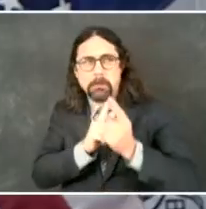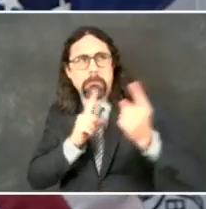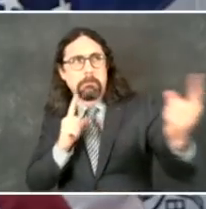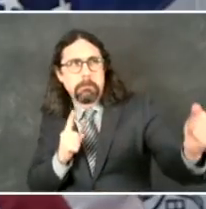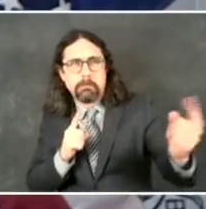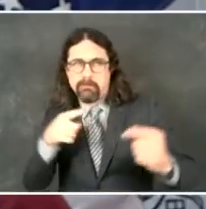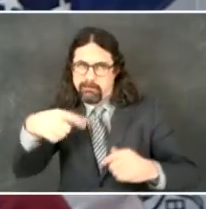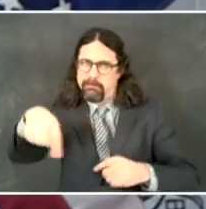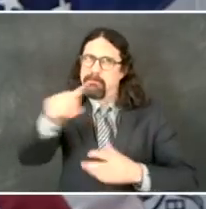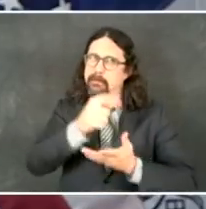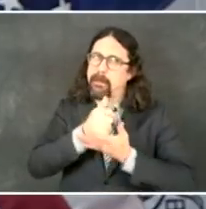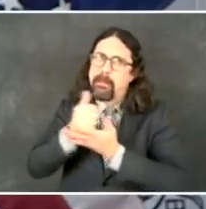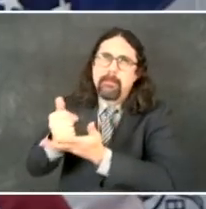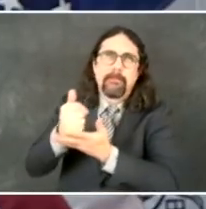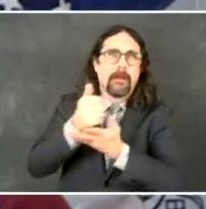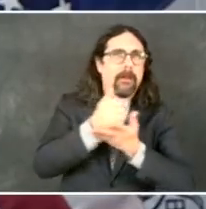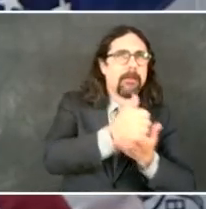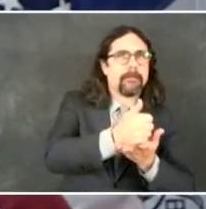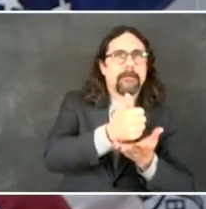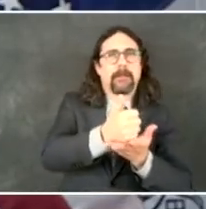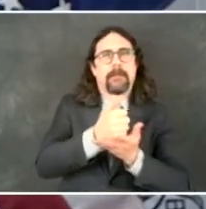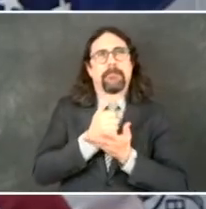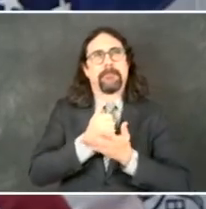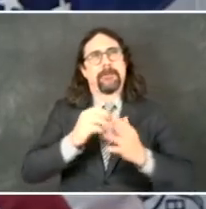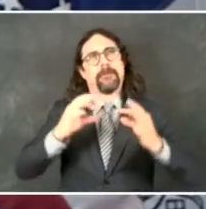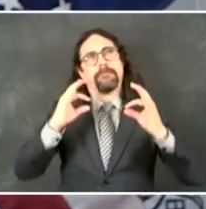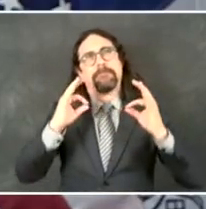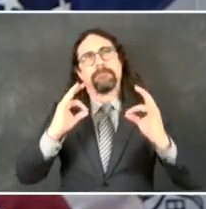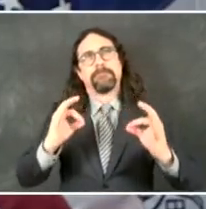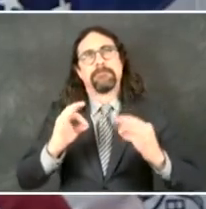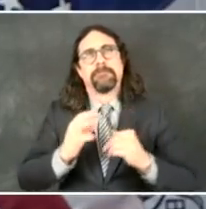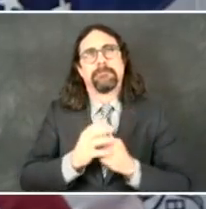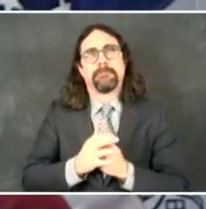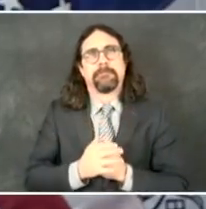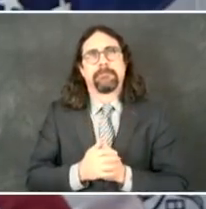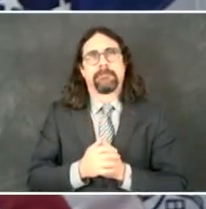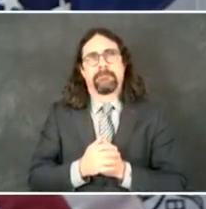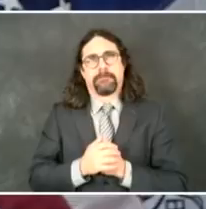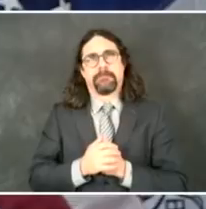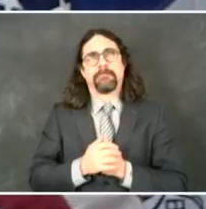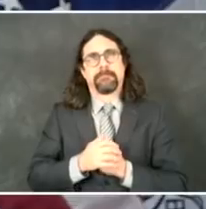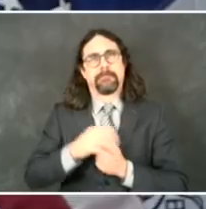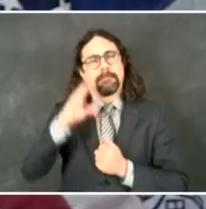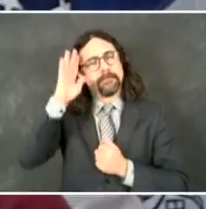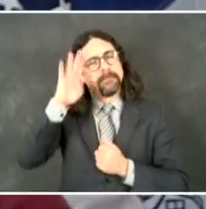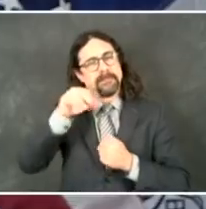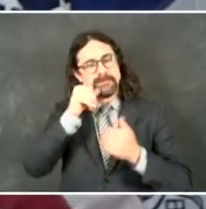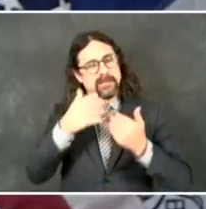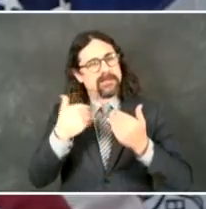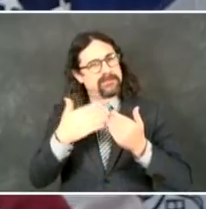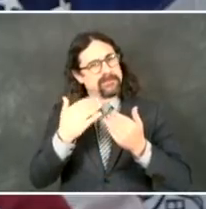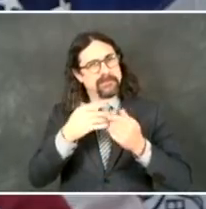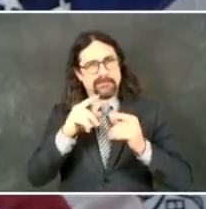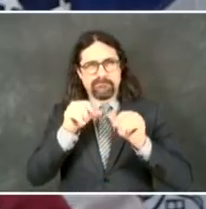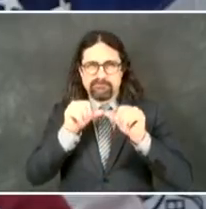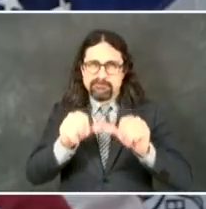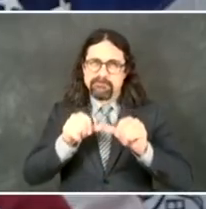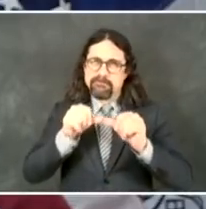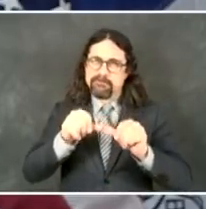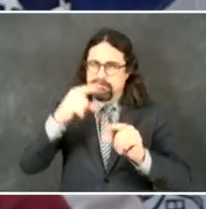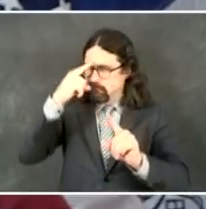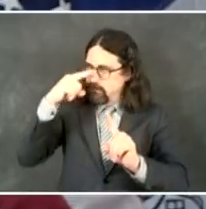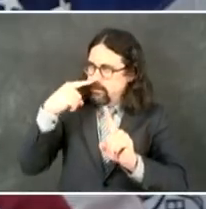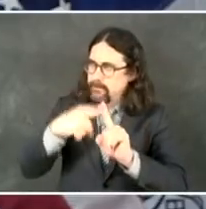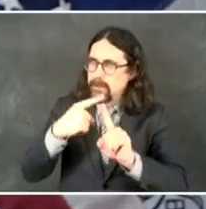it's taking a long time. Everyone wants more certainty. One of the most frustrating parts of this whole experience has been how many